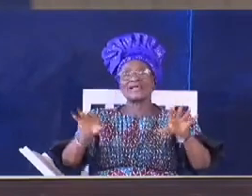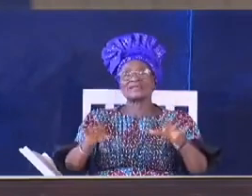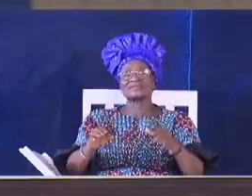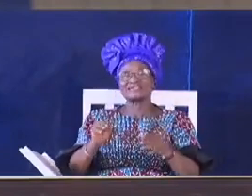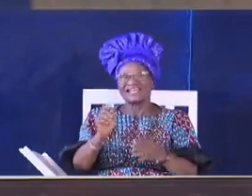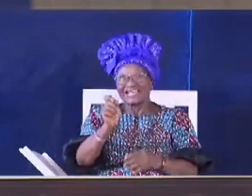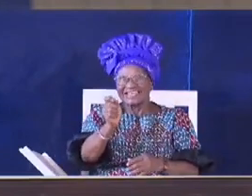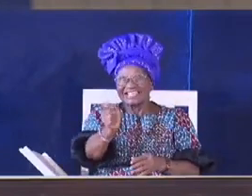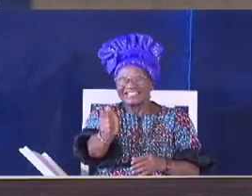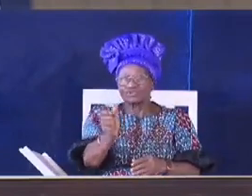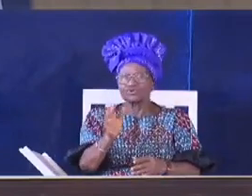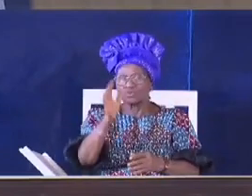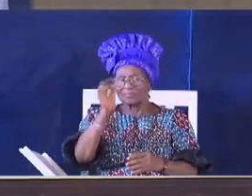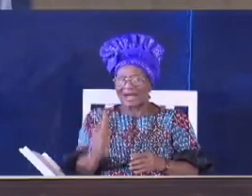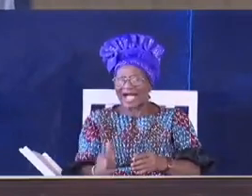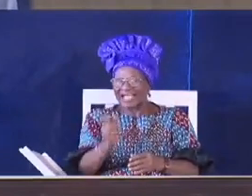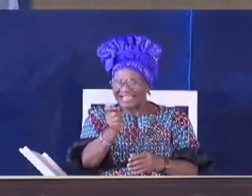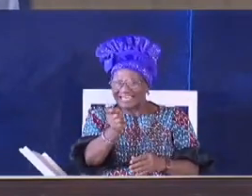little by little.